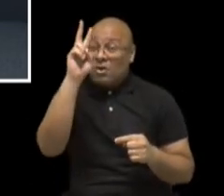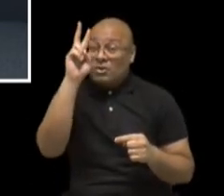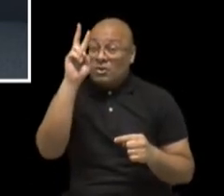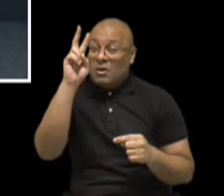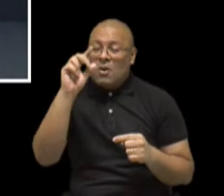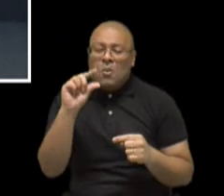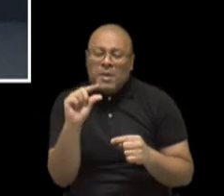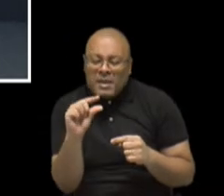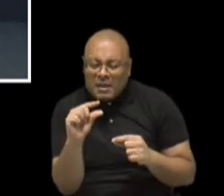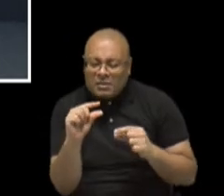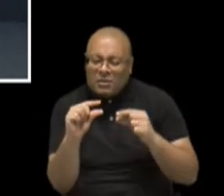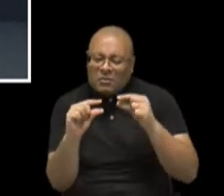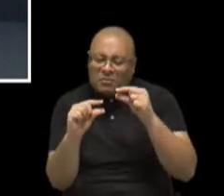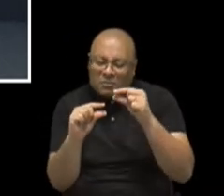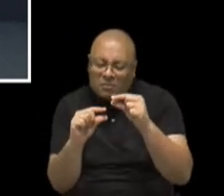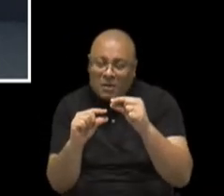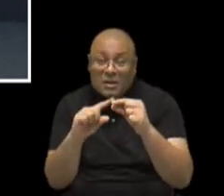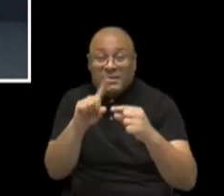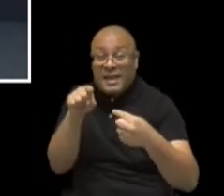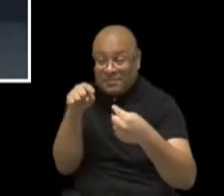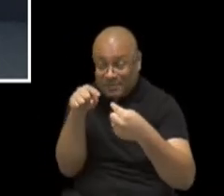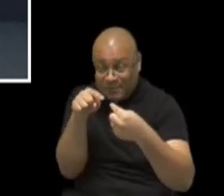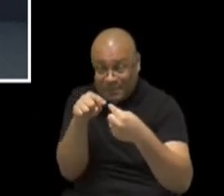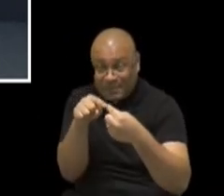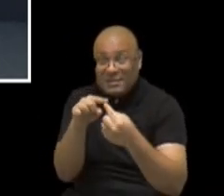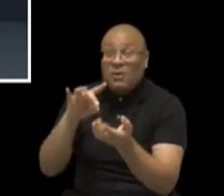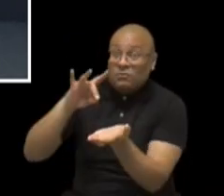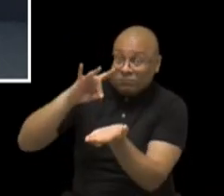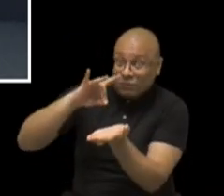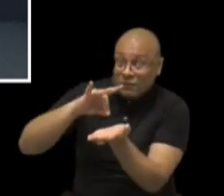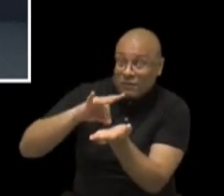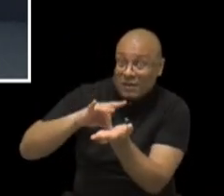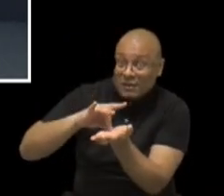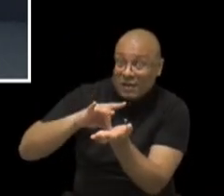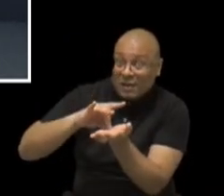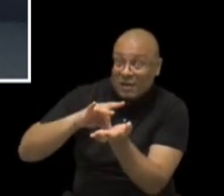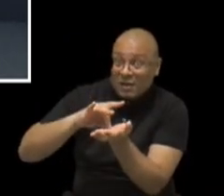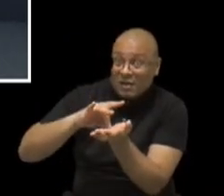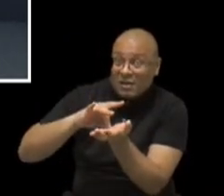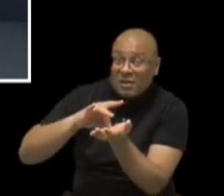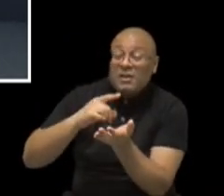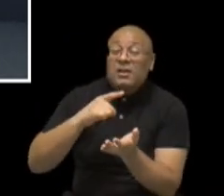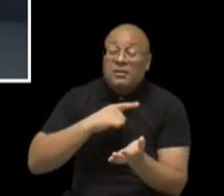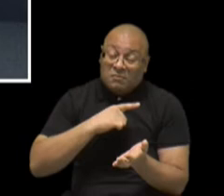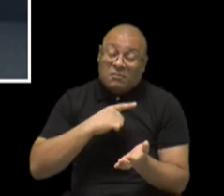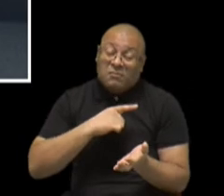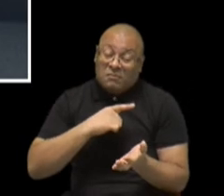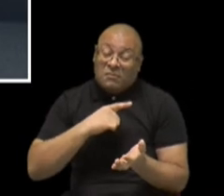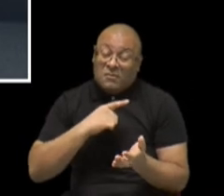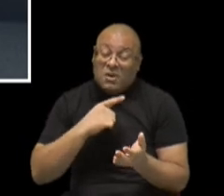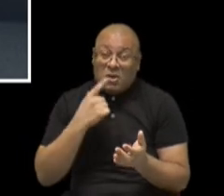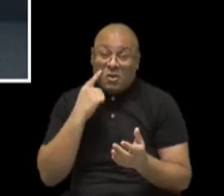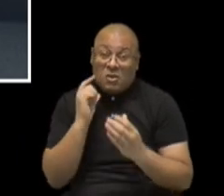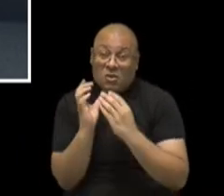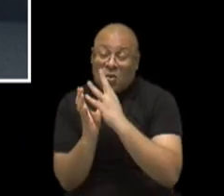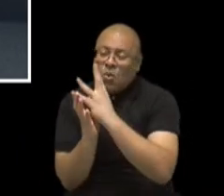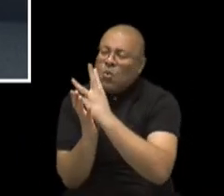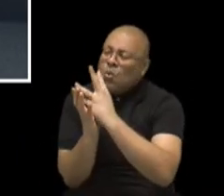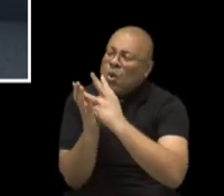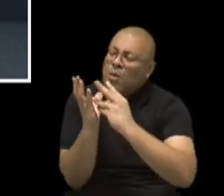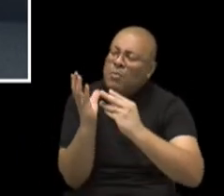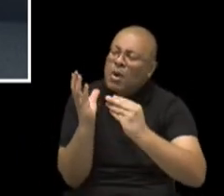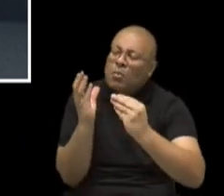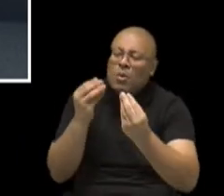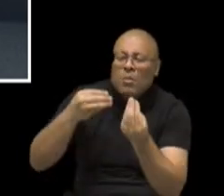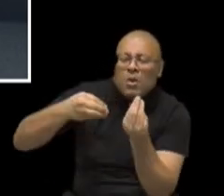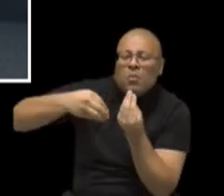piece of real Missoni, never a less expensive copy of it, that we twist and